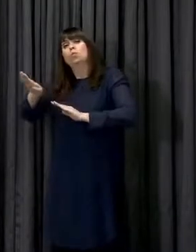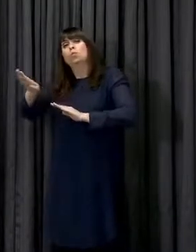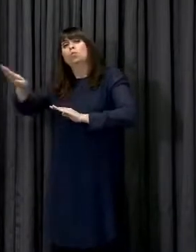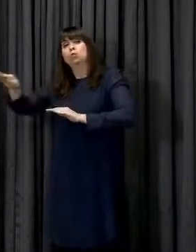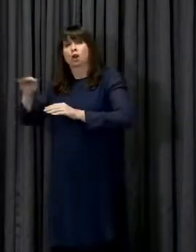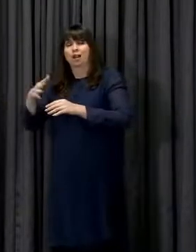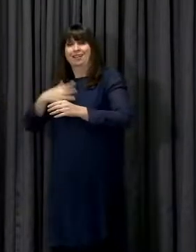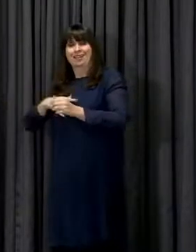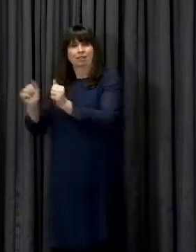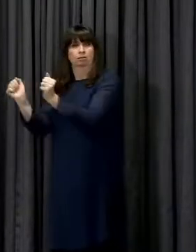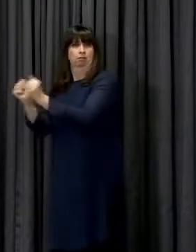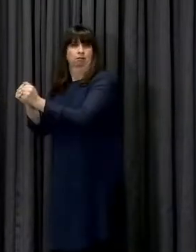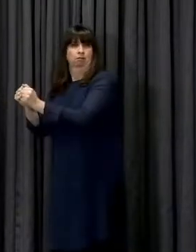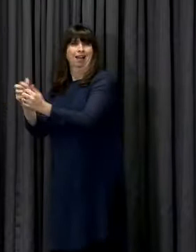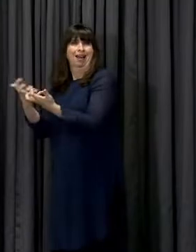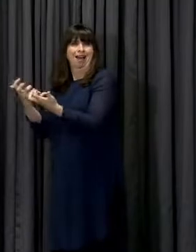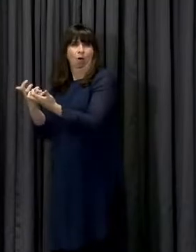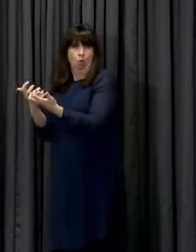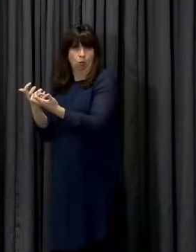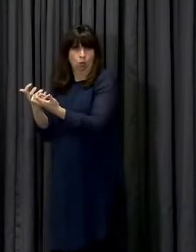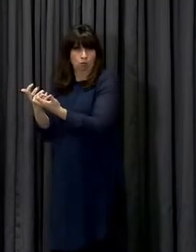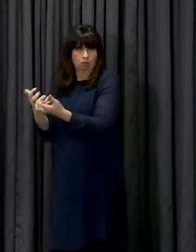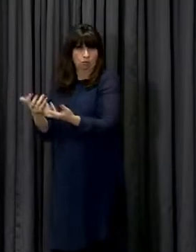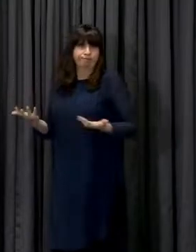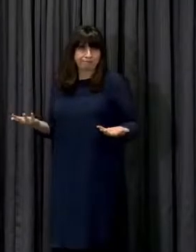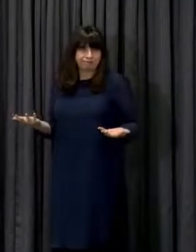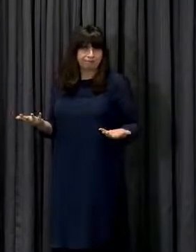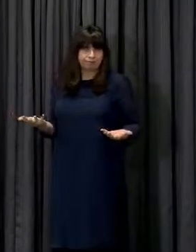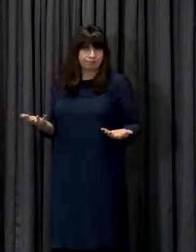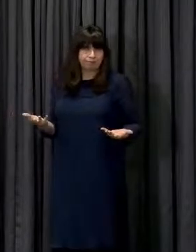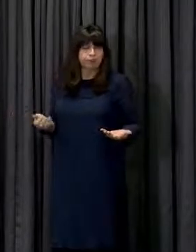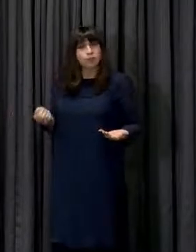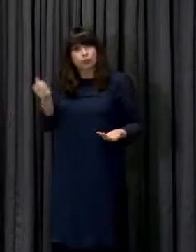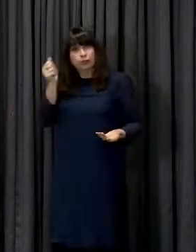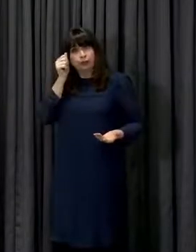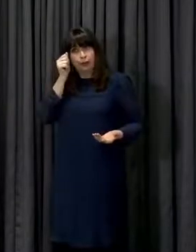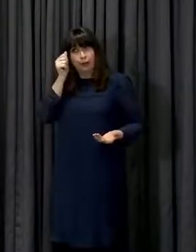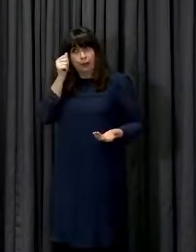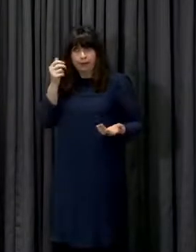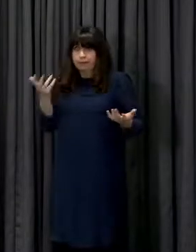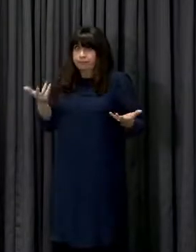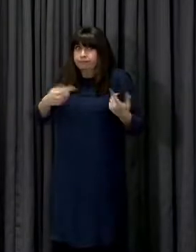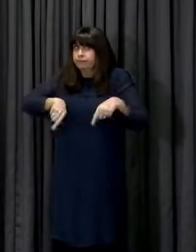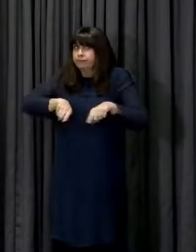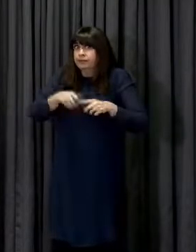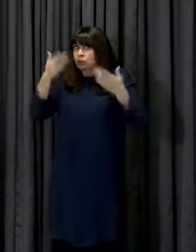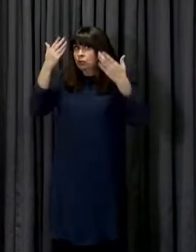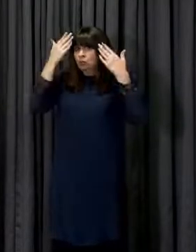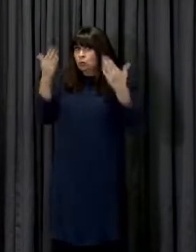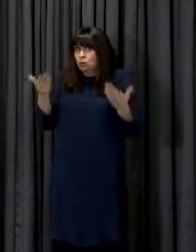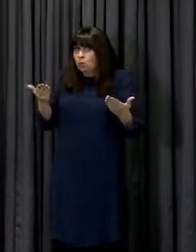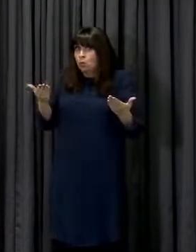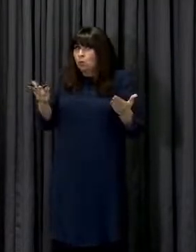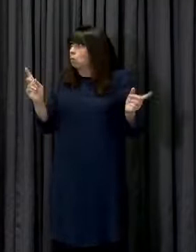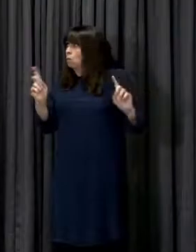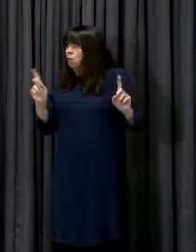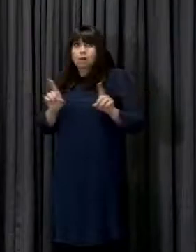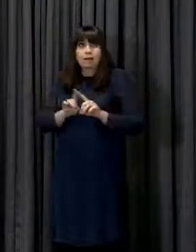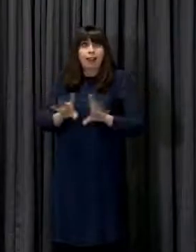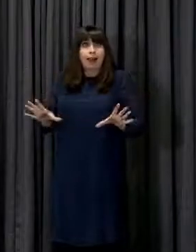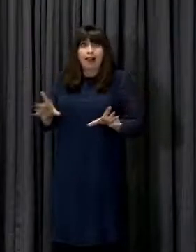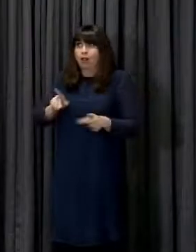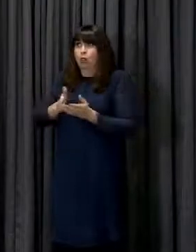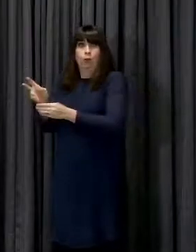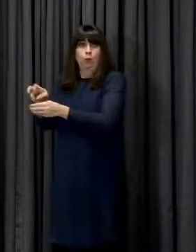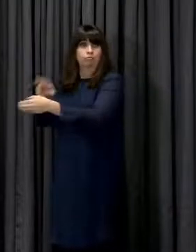still to be worked through, because the unavoidable truth is that in the broader arrangements we still don't know where we're going to be. That uncertainty